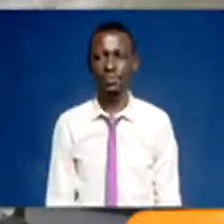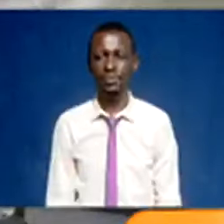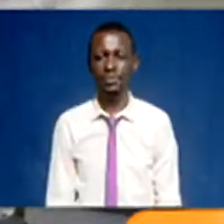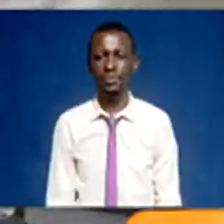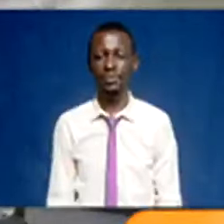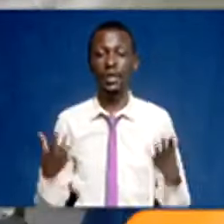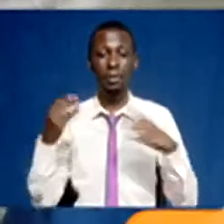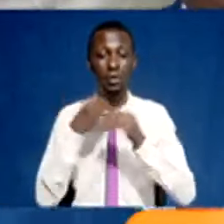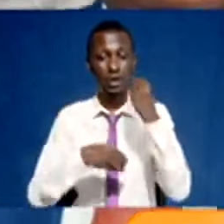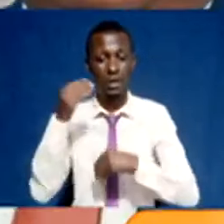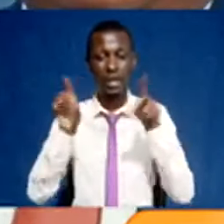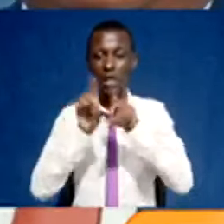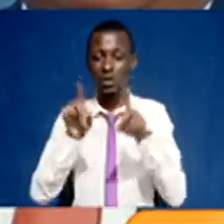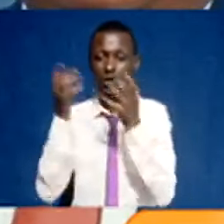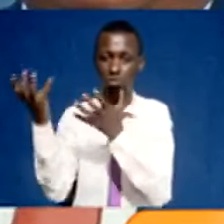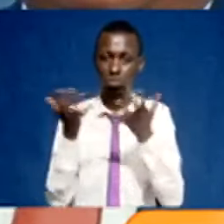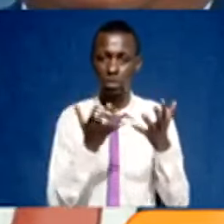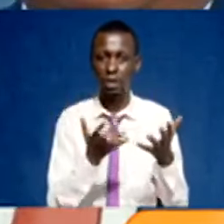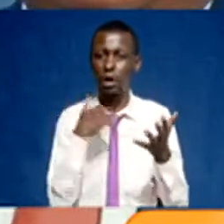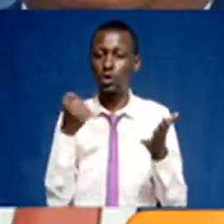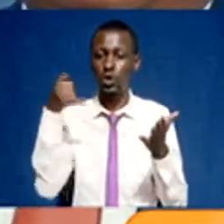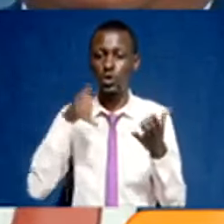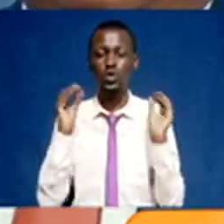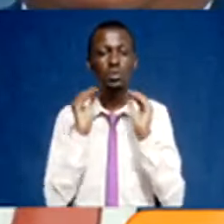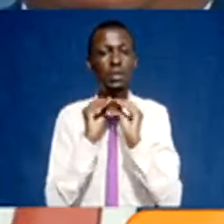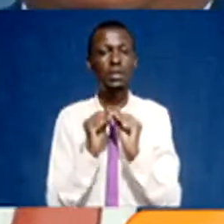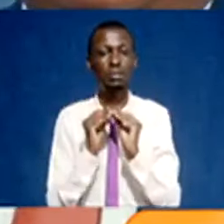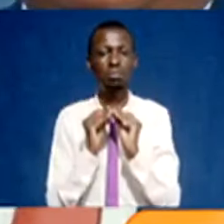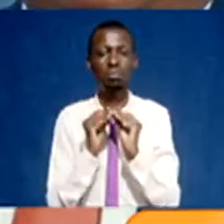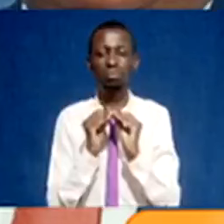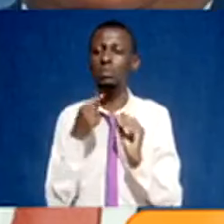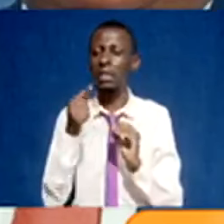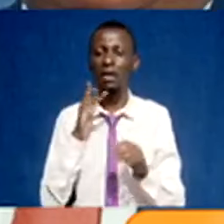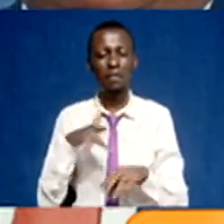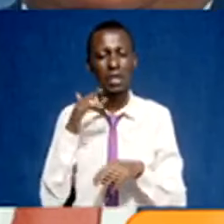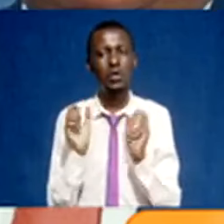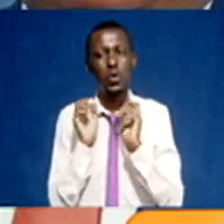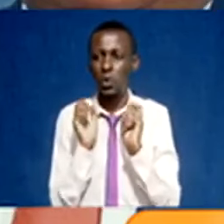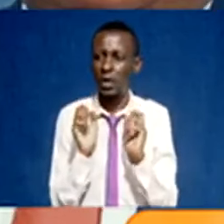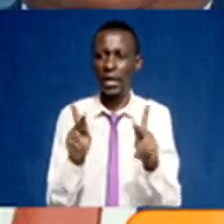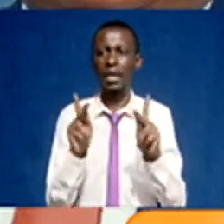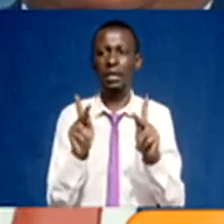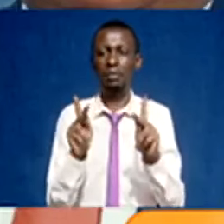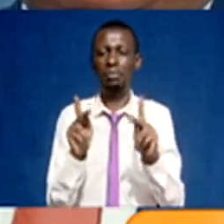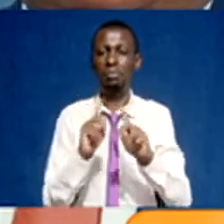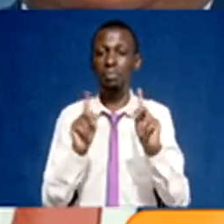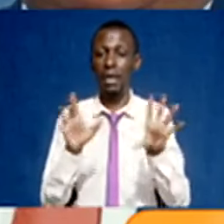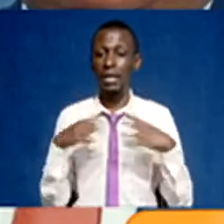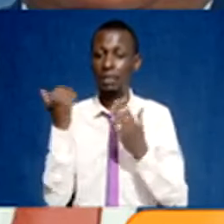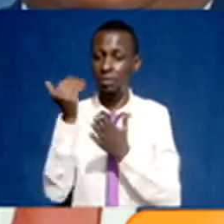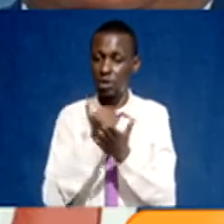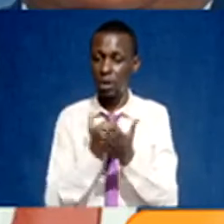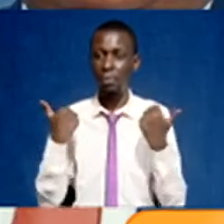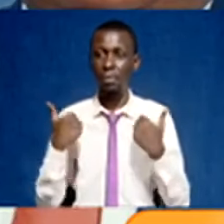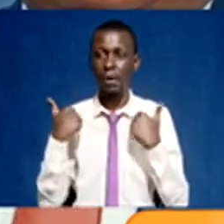2024-2025. Vendors and suppliers who attended the joint meeting expressed some level of comfort but admitted that the program was shrouded with a